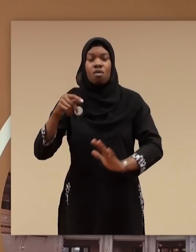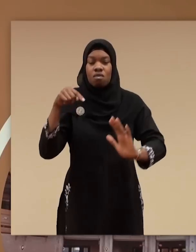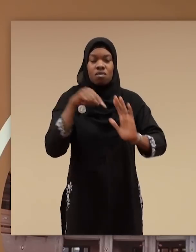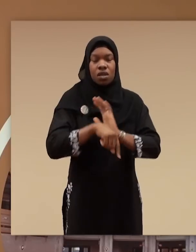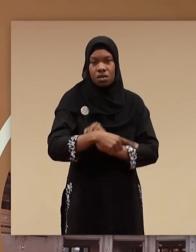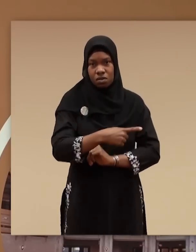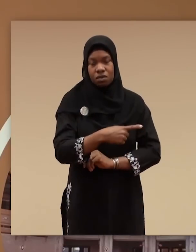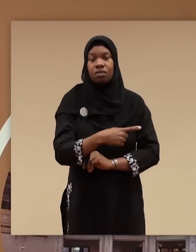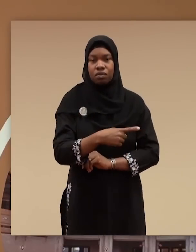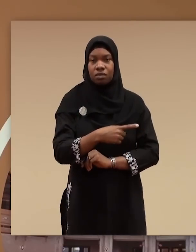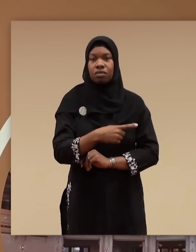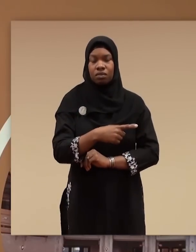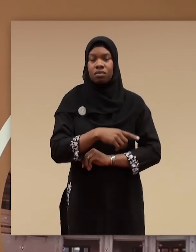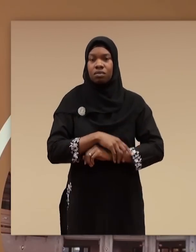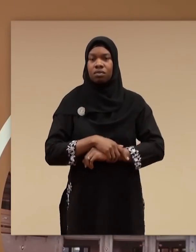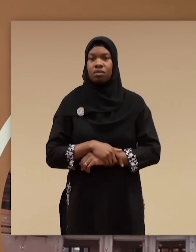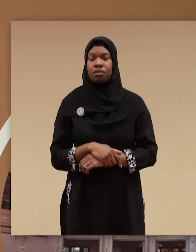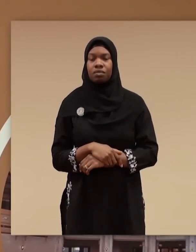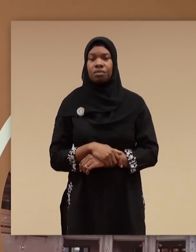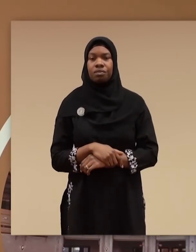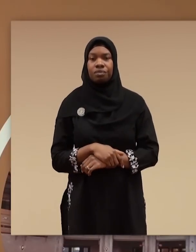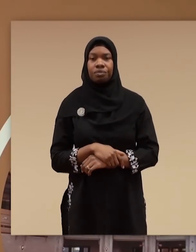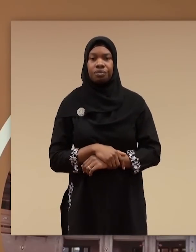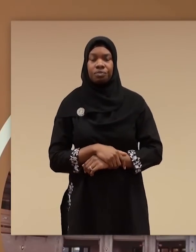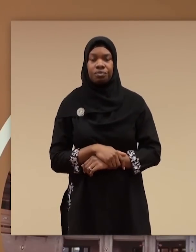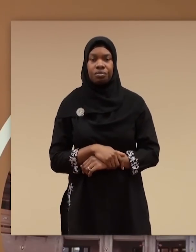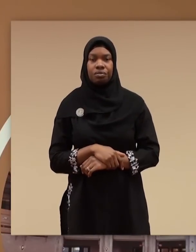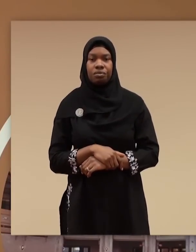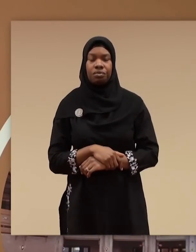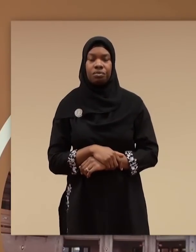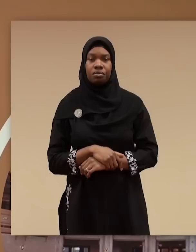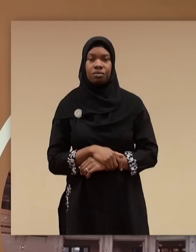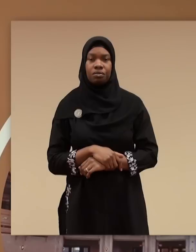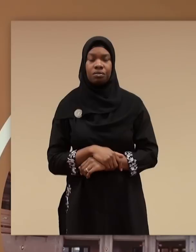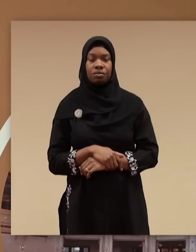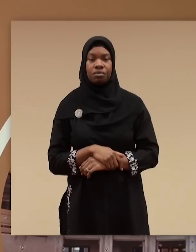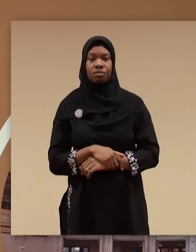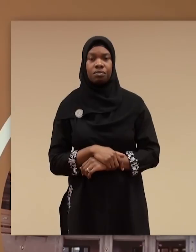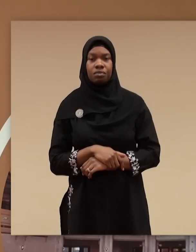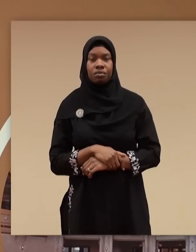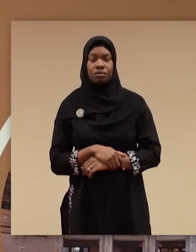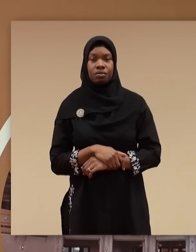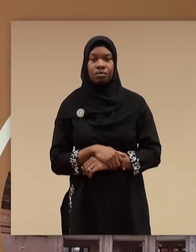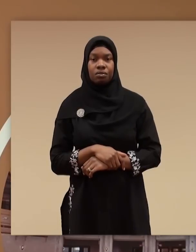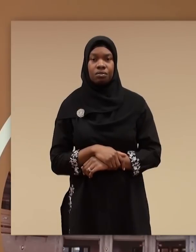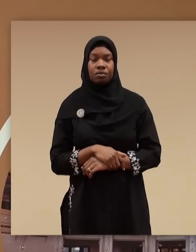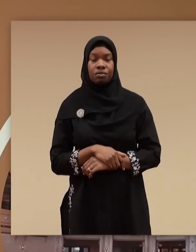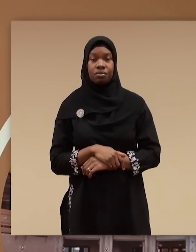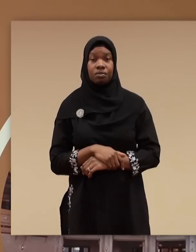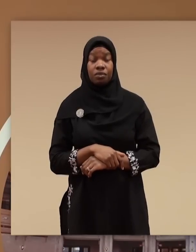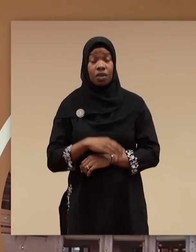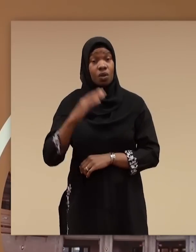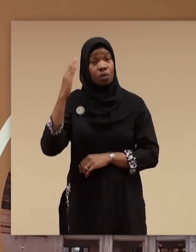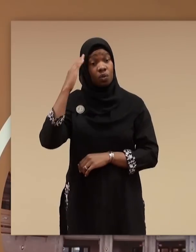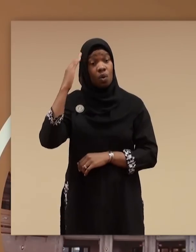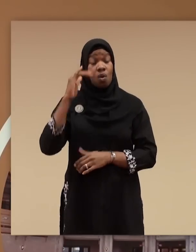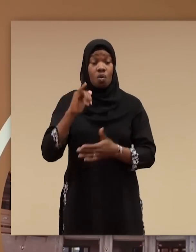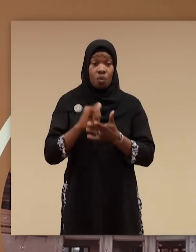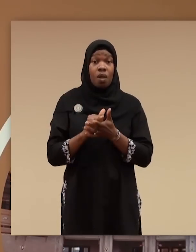to liquidate him. And we know that was the main reason he made the hijrah to Medina.